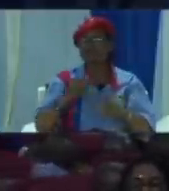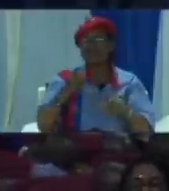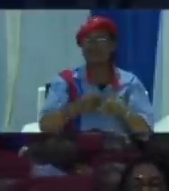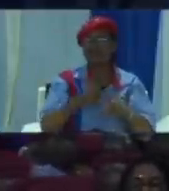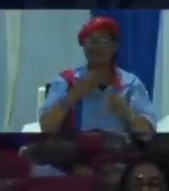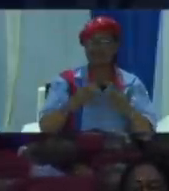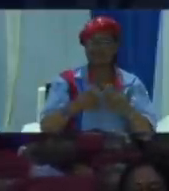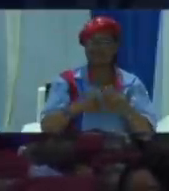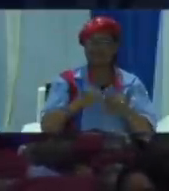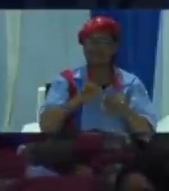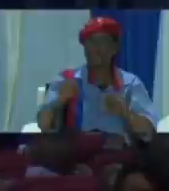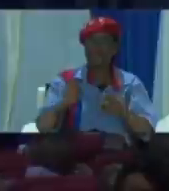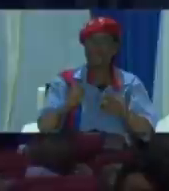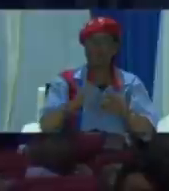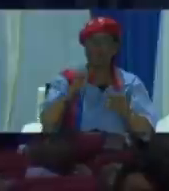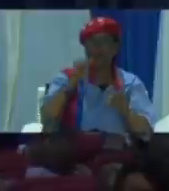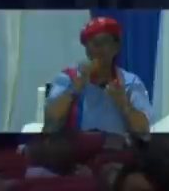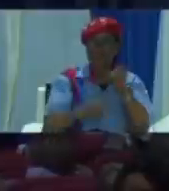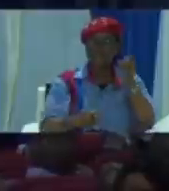beginning to the end,